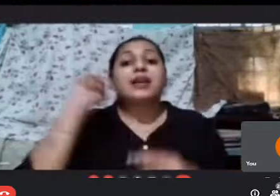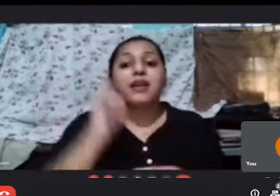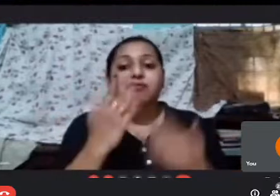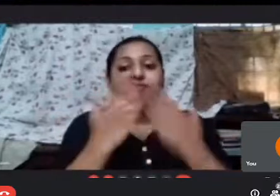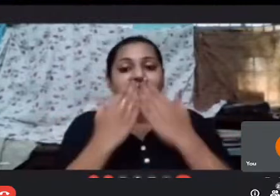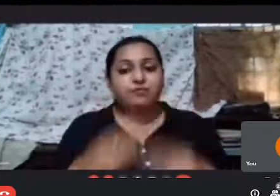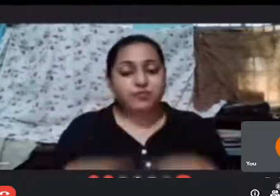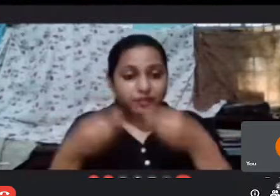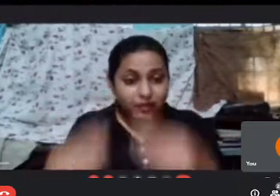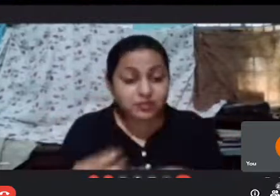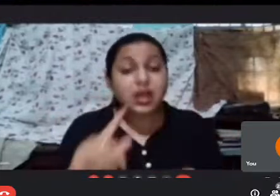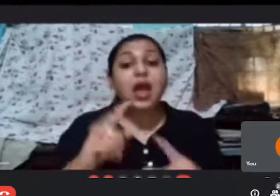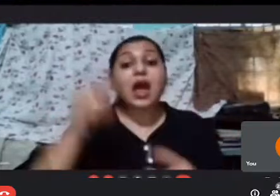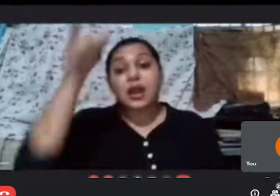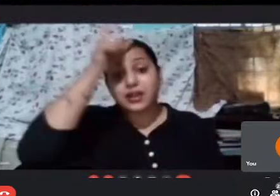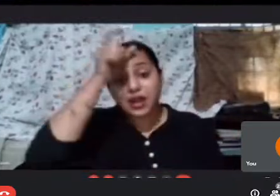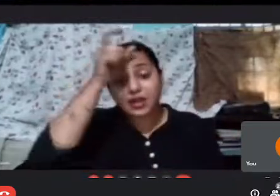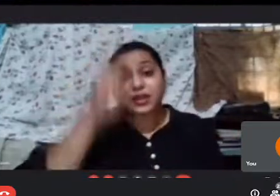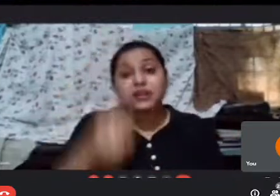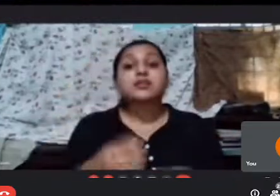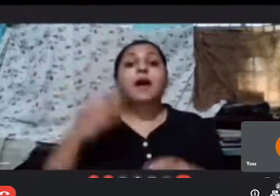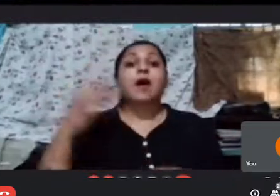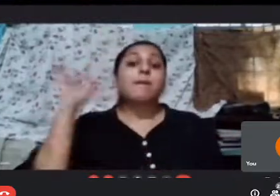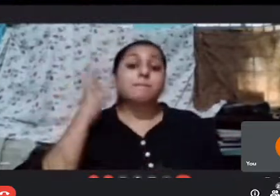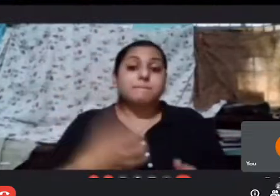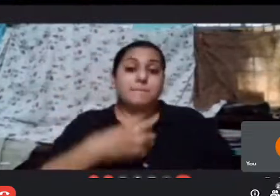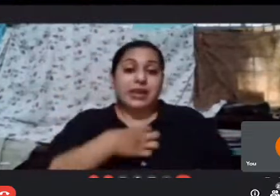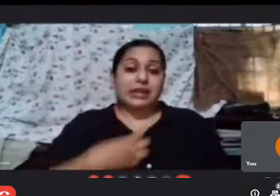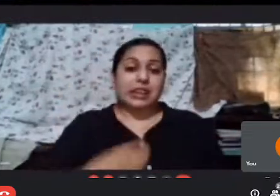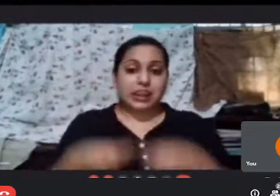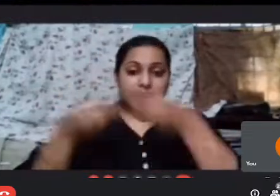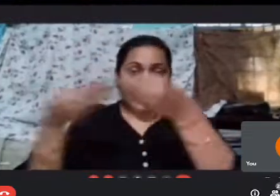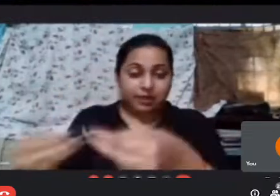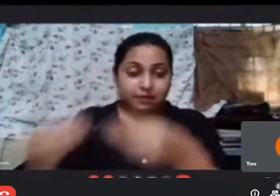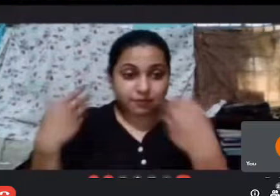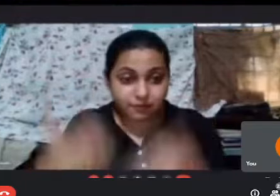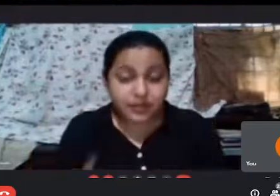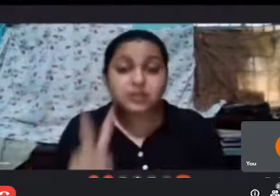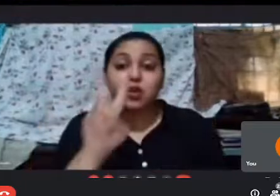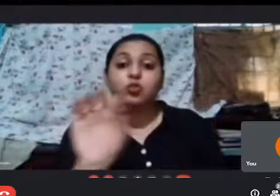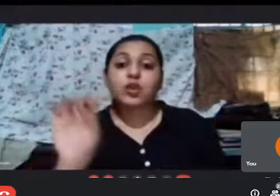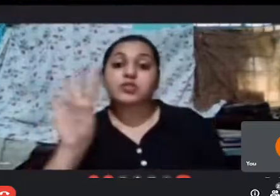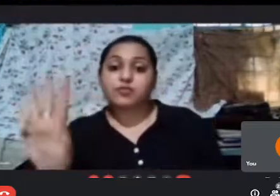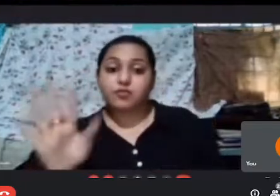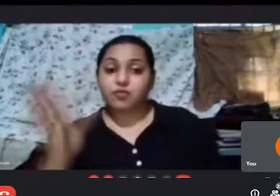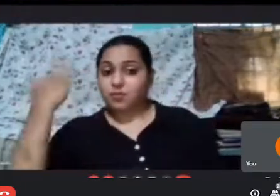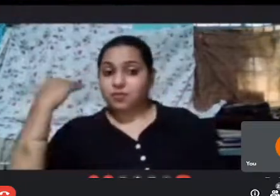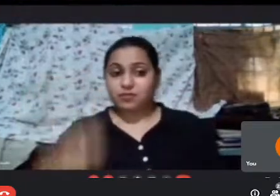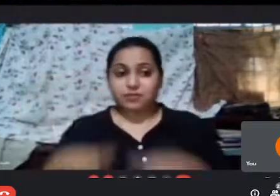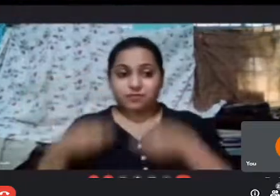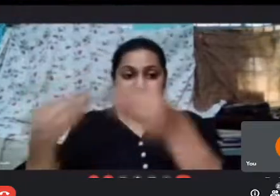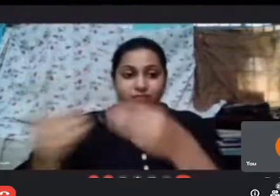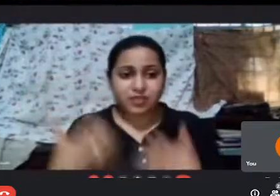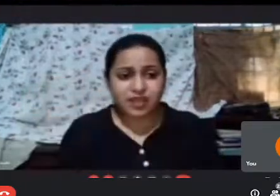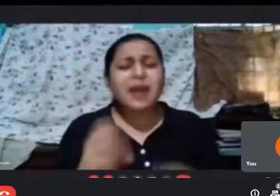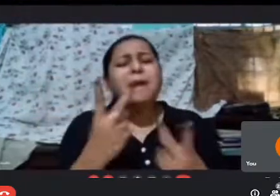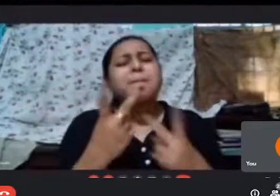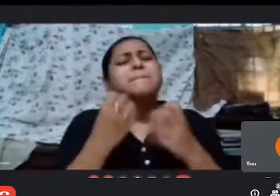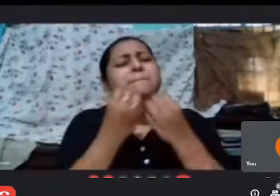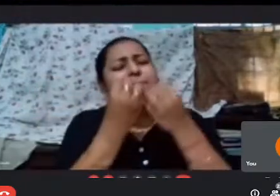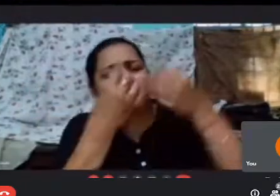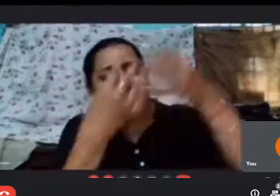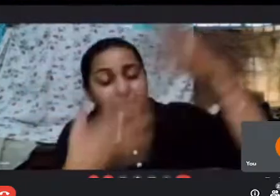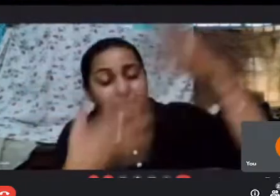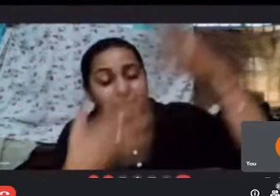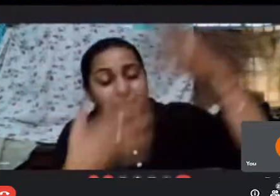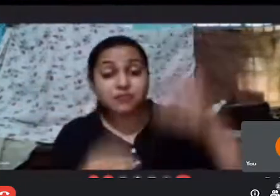for work in the disability sector in 2004 as well. There are several contributions of her